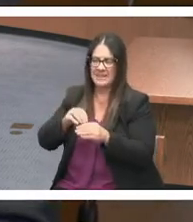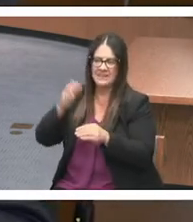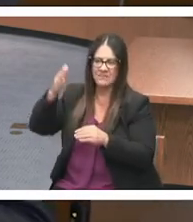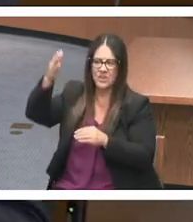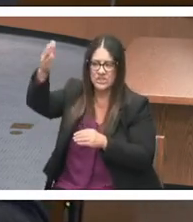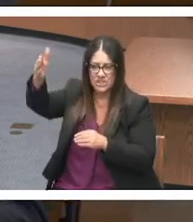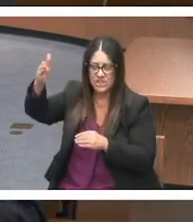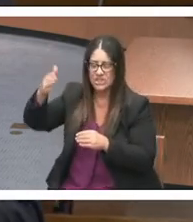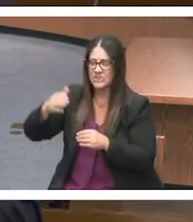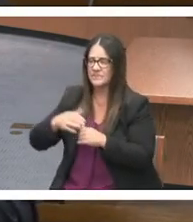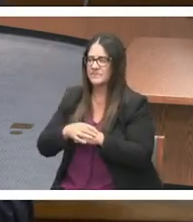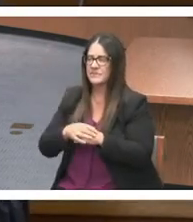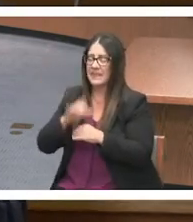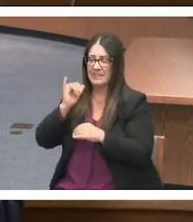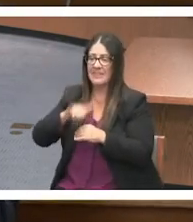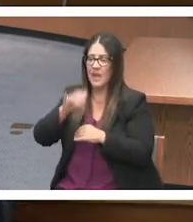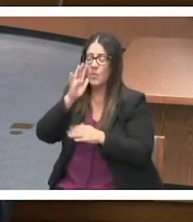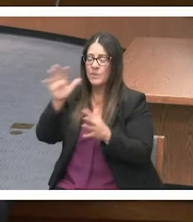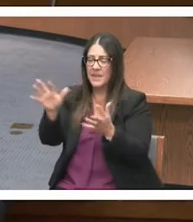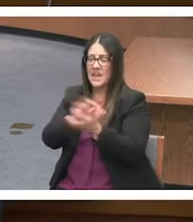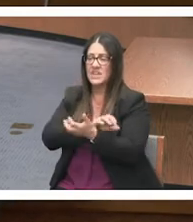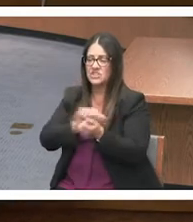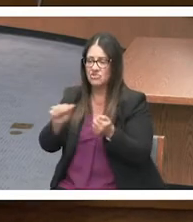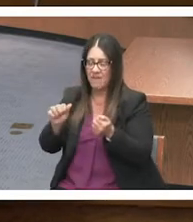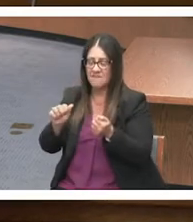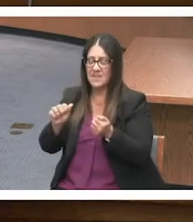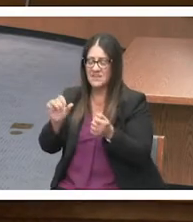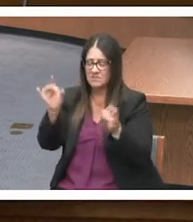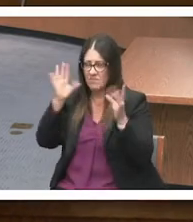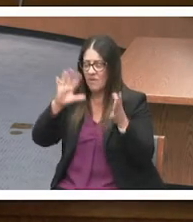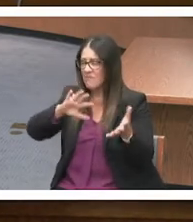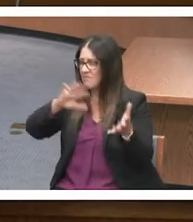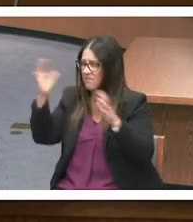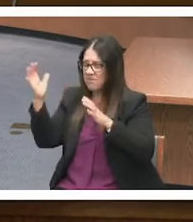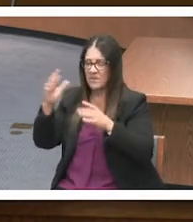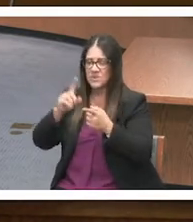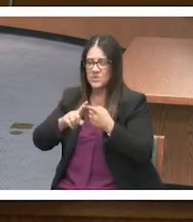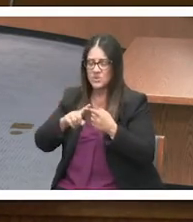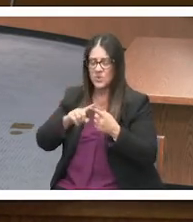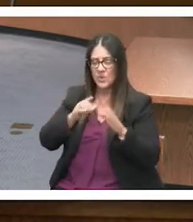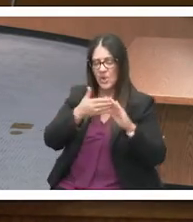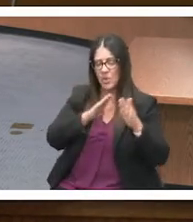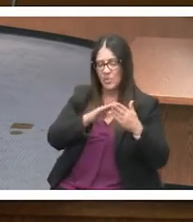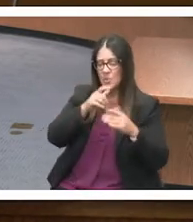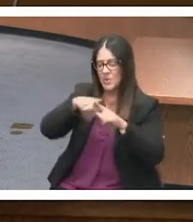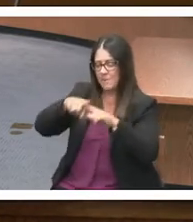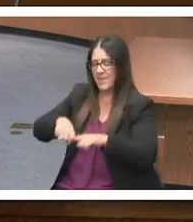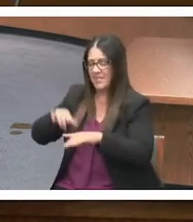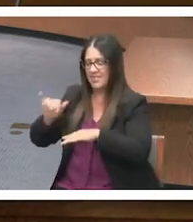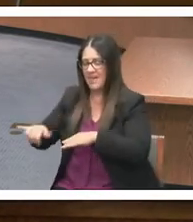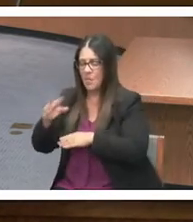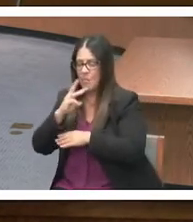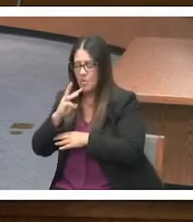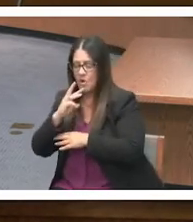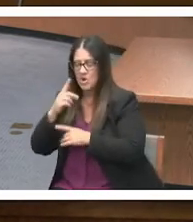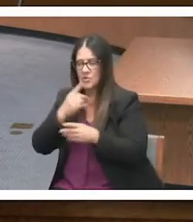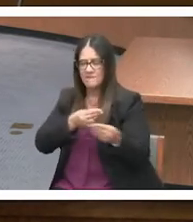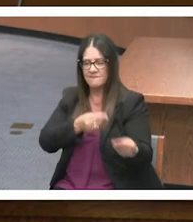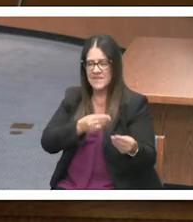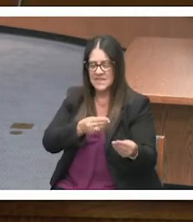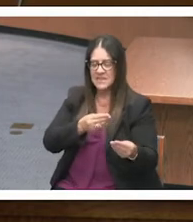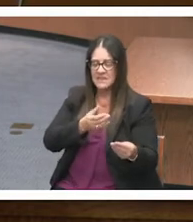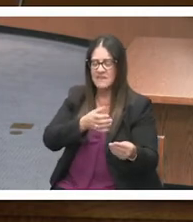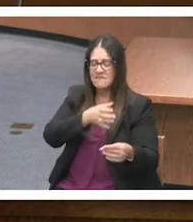decades. That would be catastrophic to the communities that rely on that groundwater, to agriculture, and to groundwater-dependent